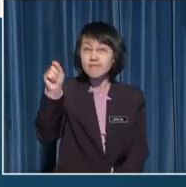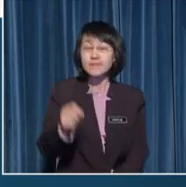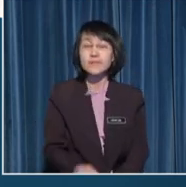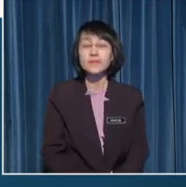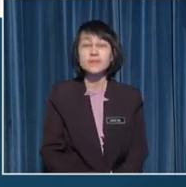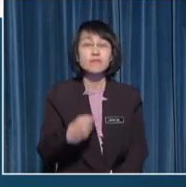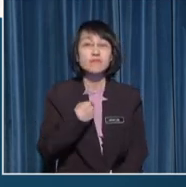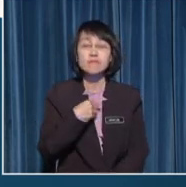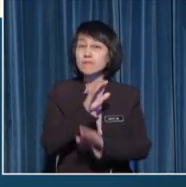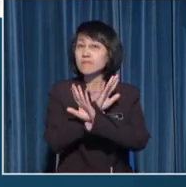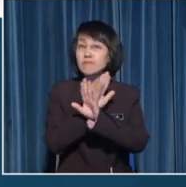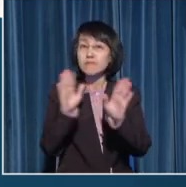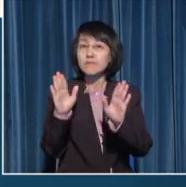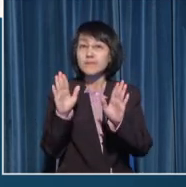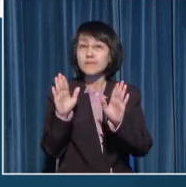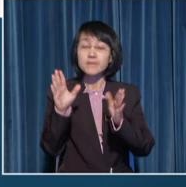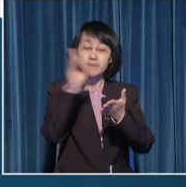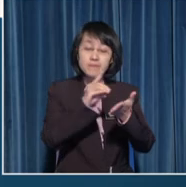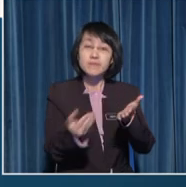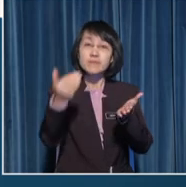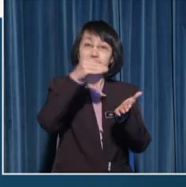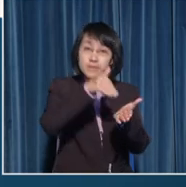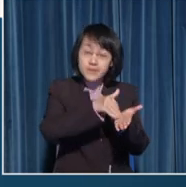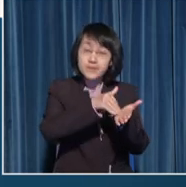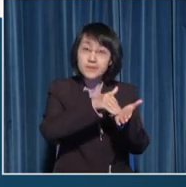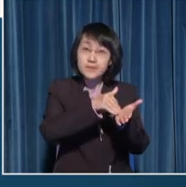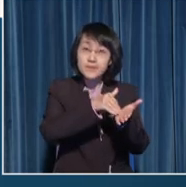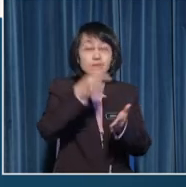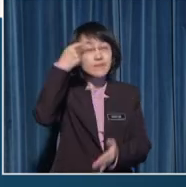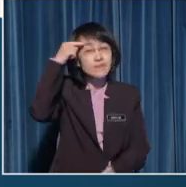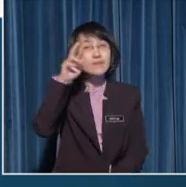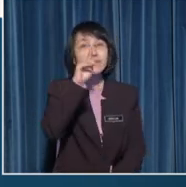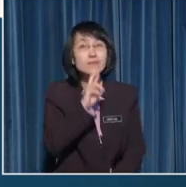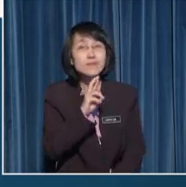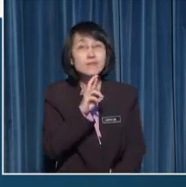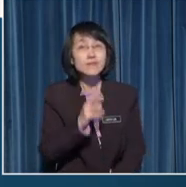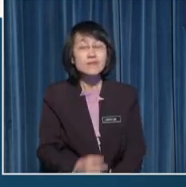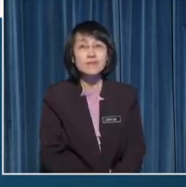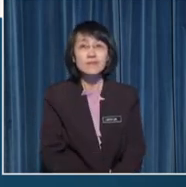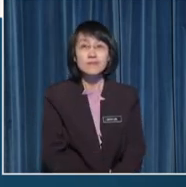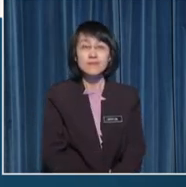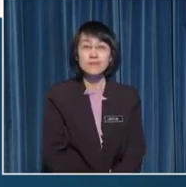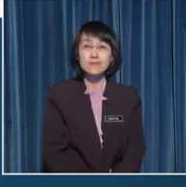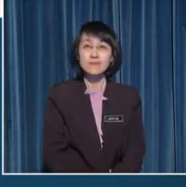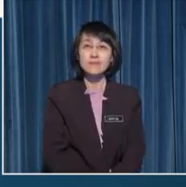will not redraw another tally for red.